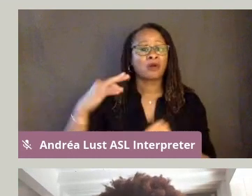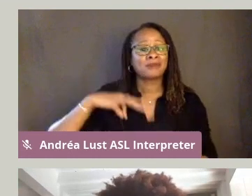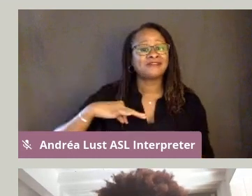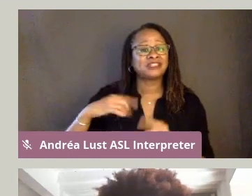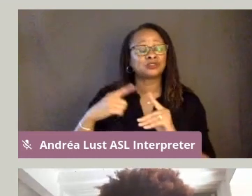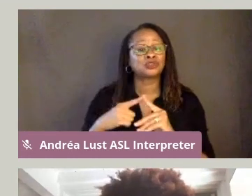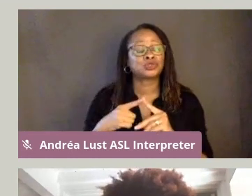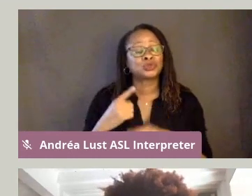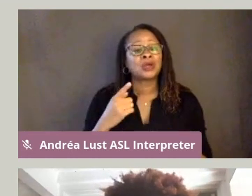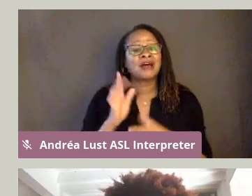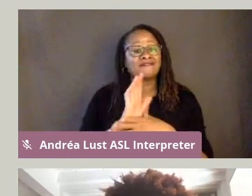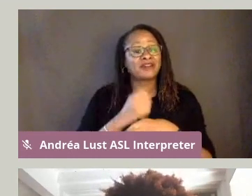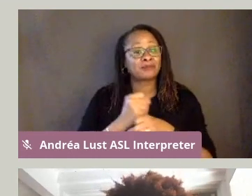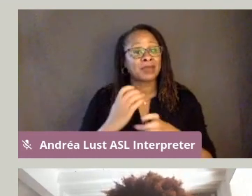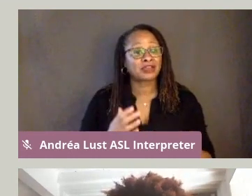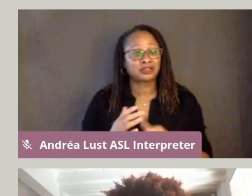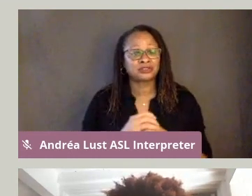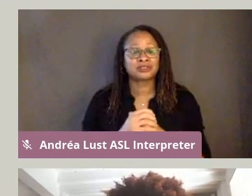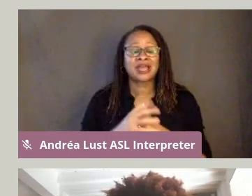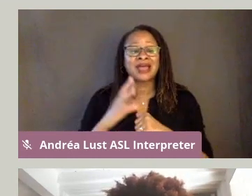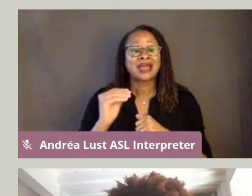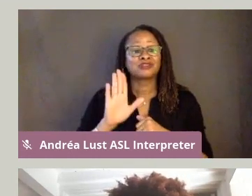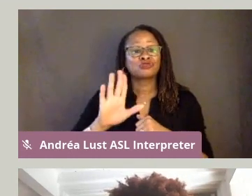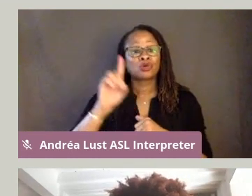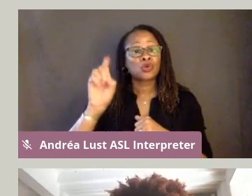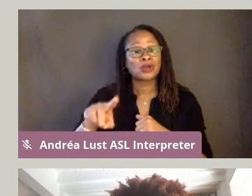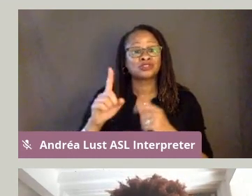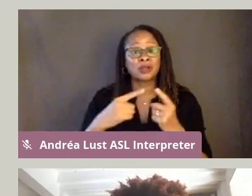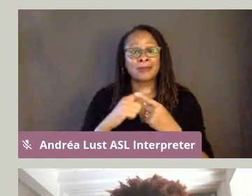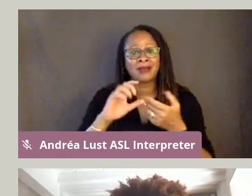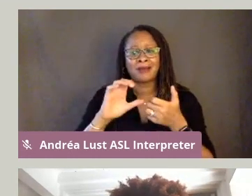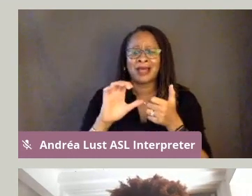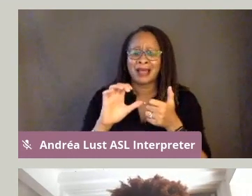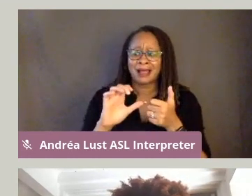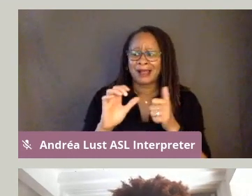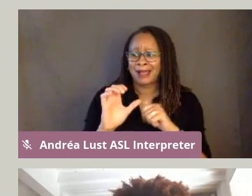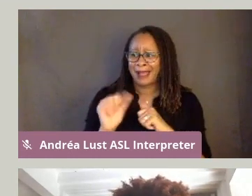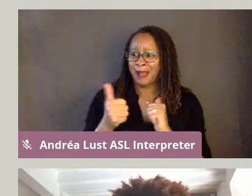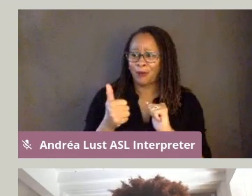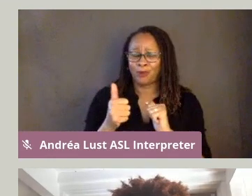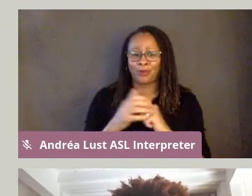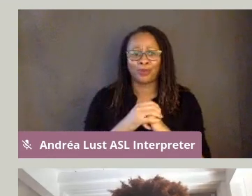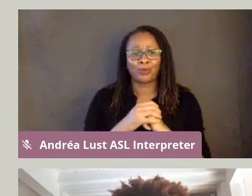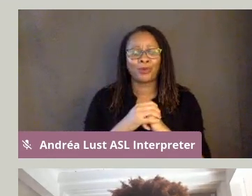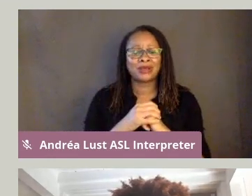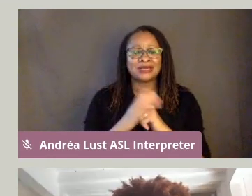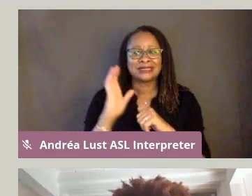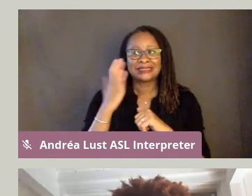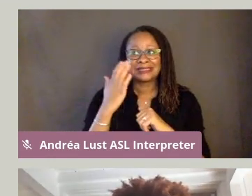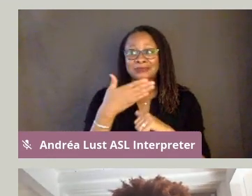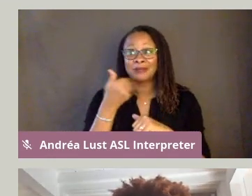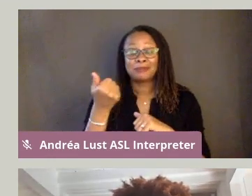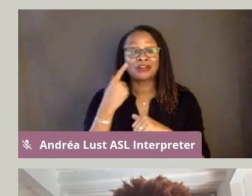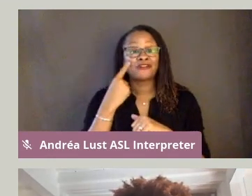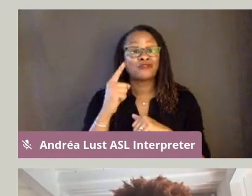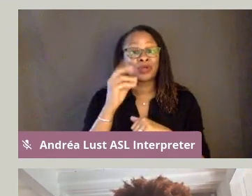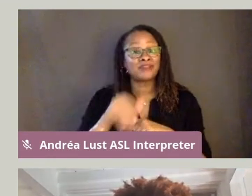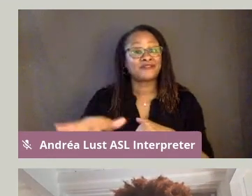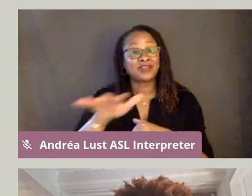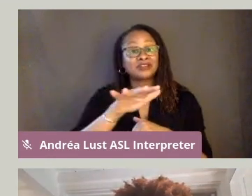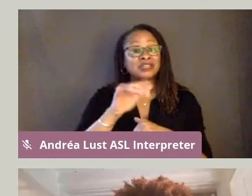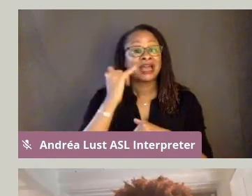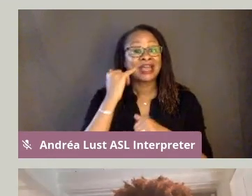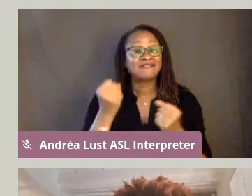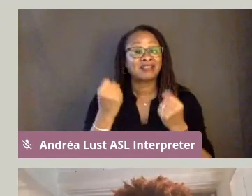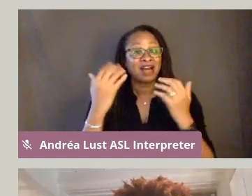some your question about like how it would be better for the field if a lot